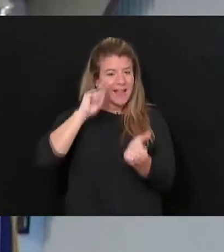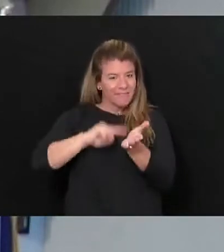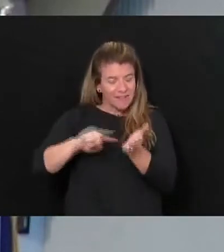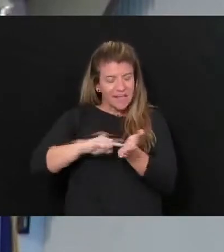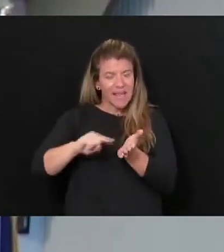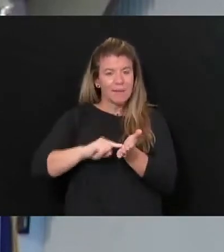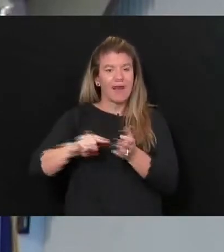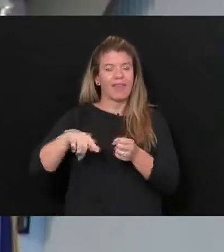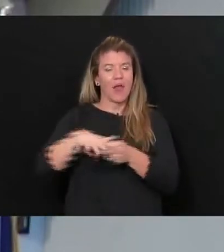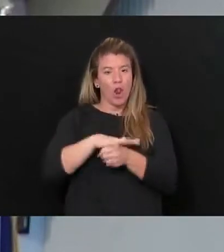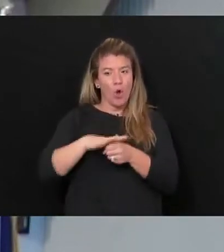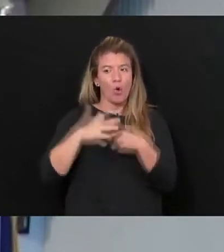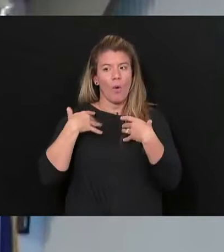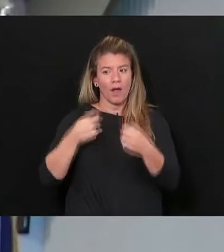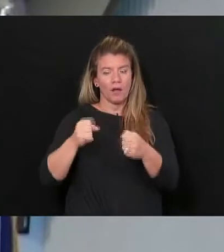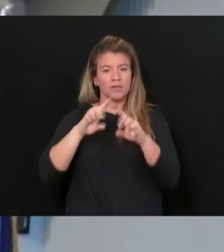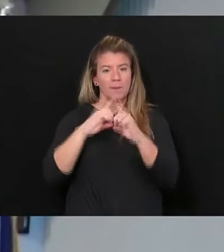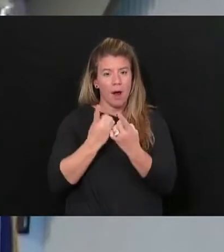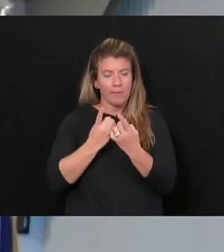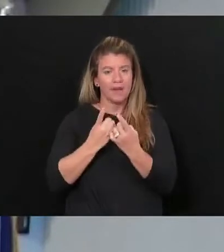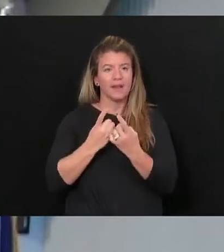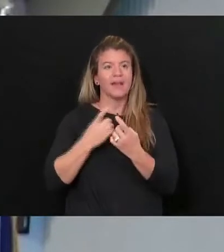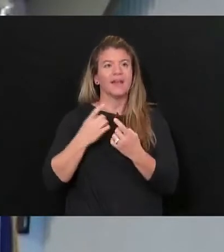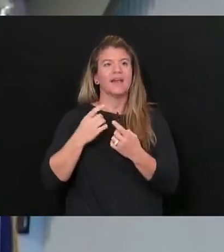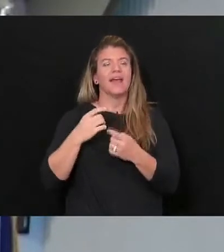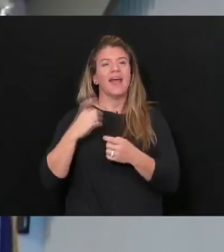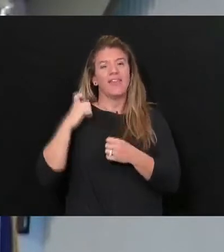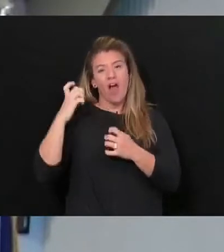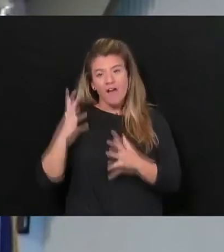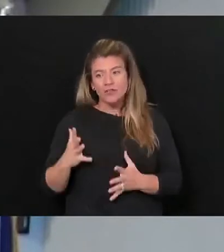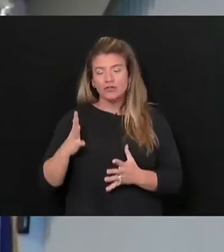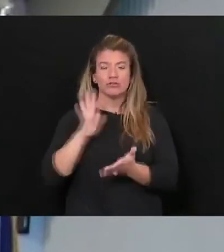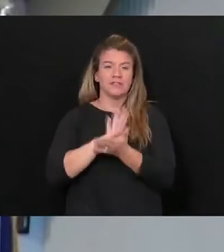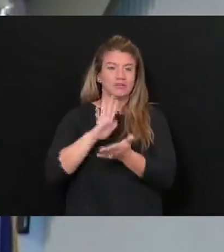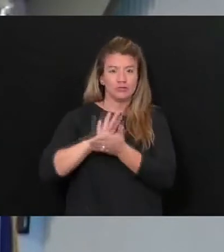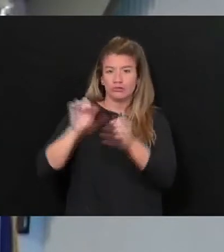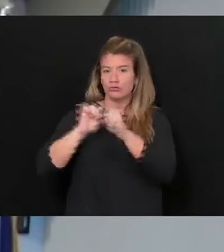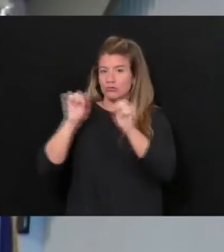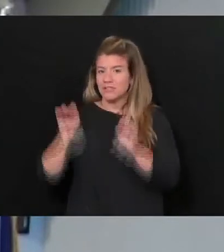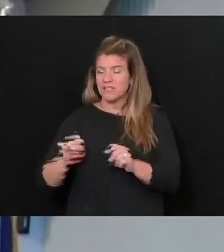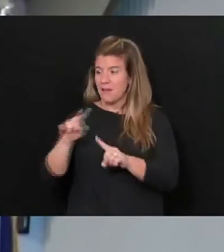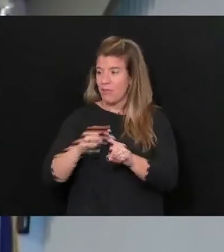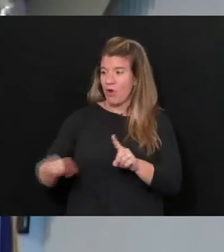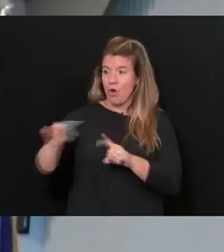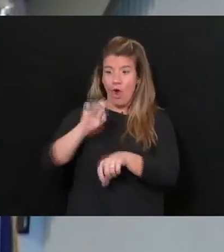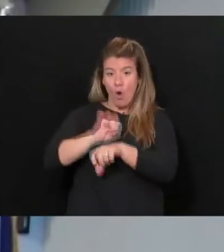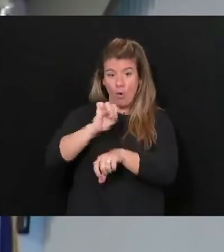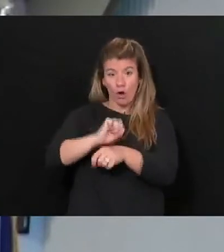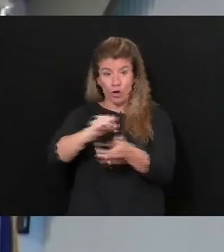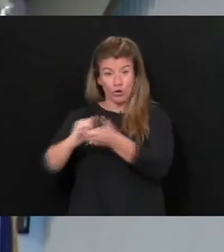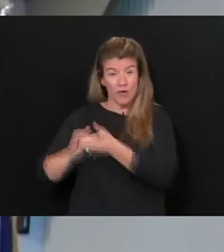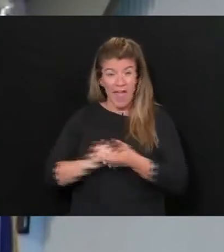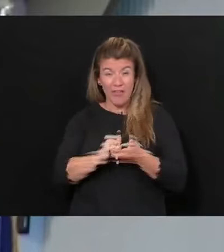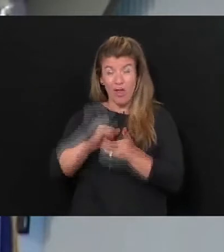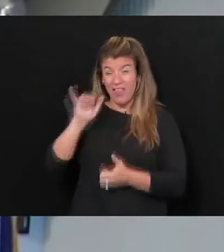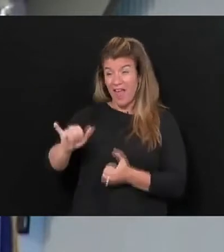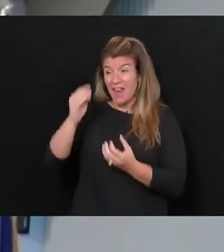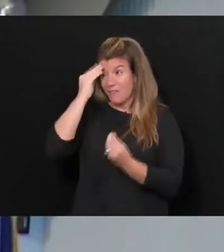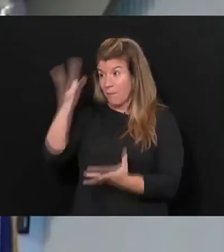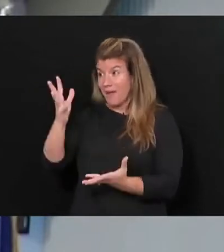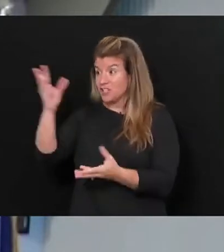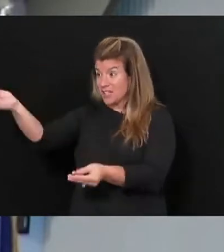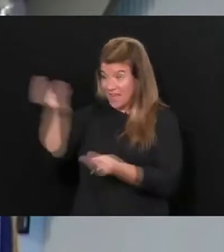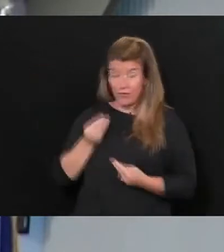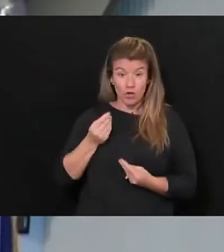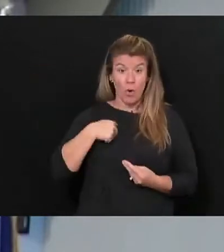health departments and the local health officers, as well as the school system. That information is coming at us very quickly, and because